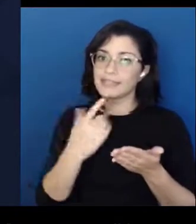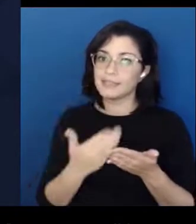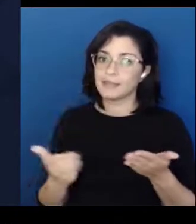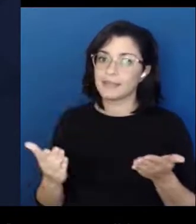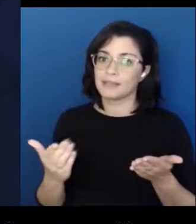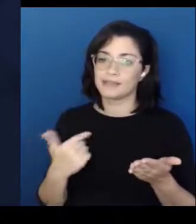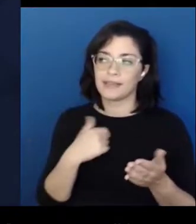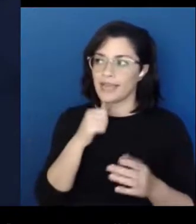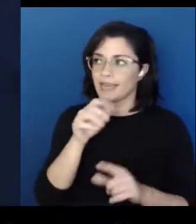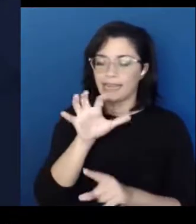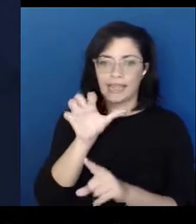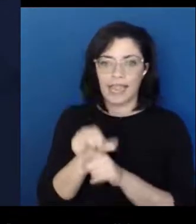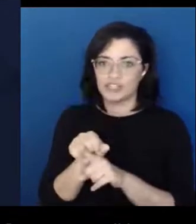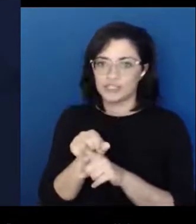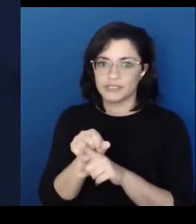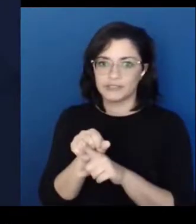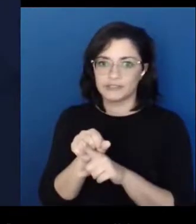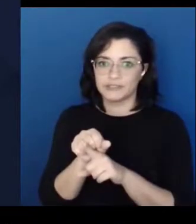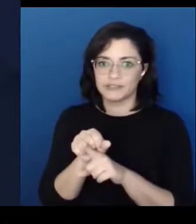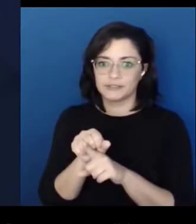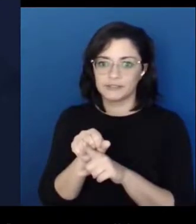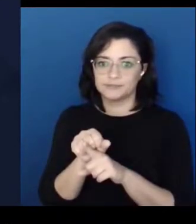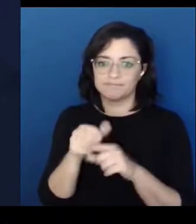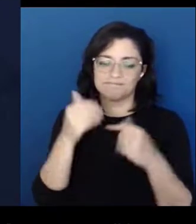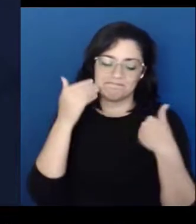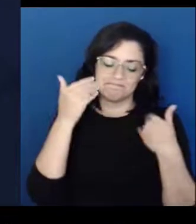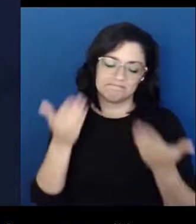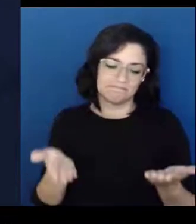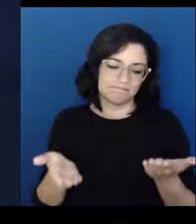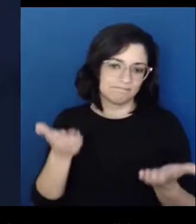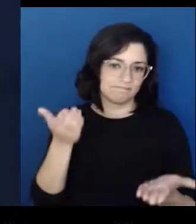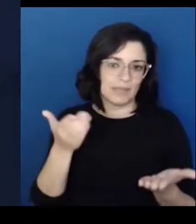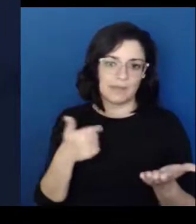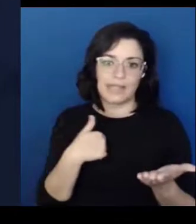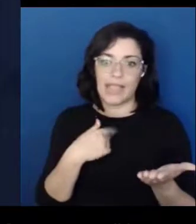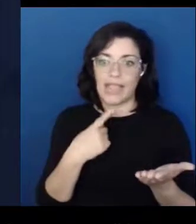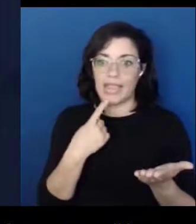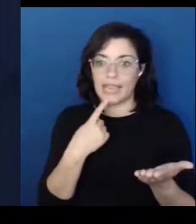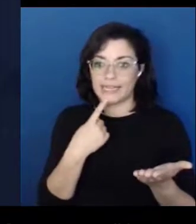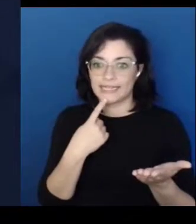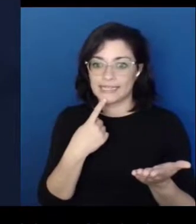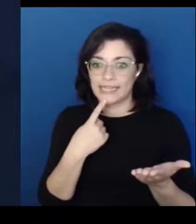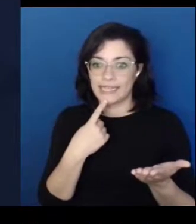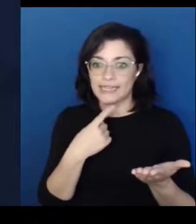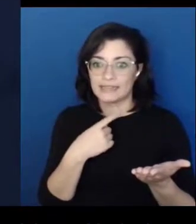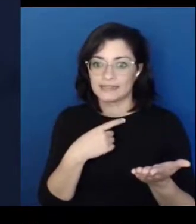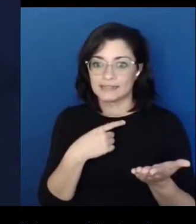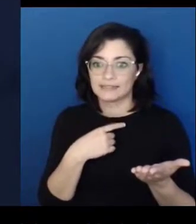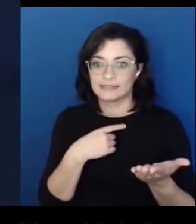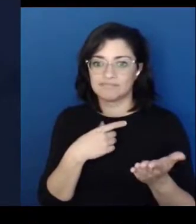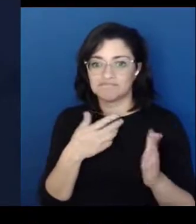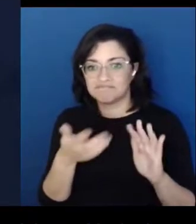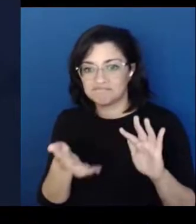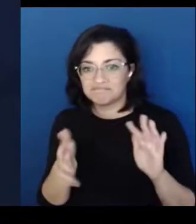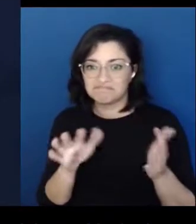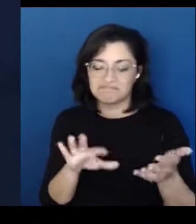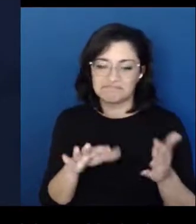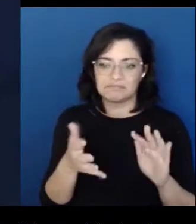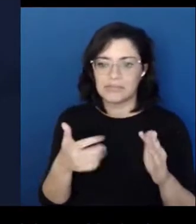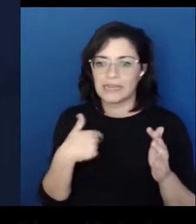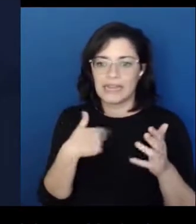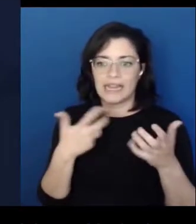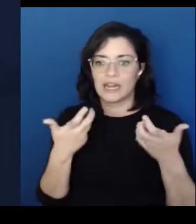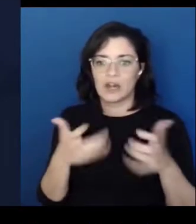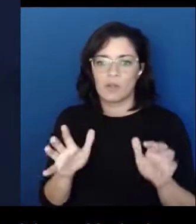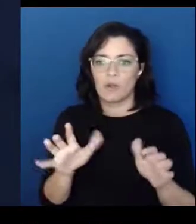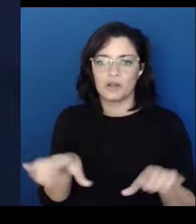know. Maybe I had said pardon all night long, and I didn't want to do it again. So it sounded to